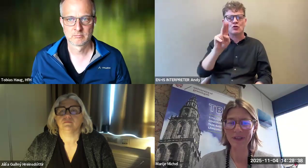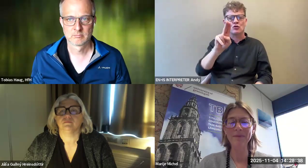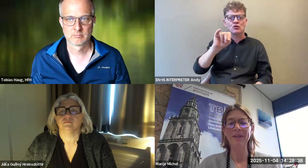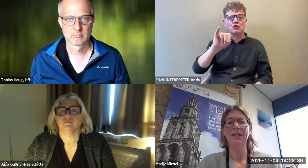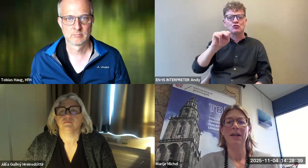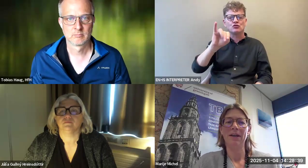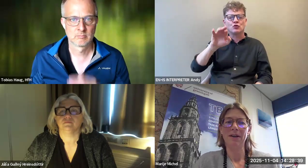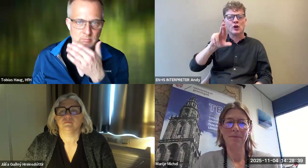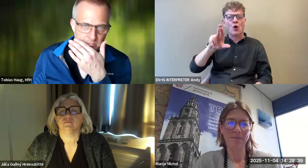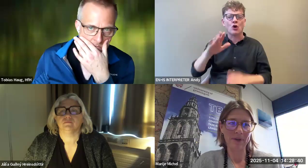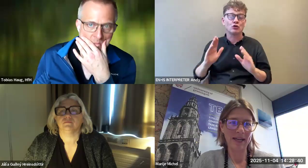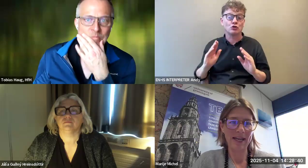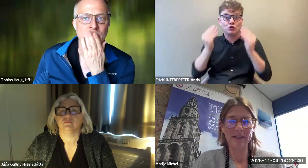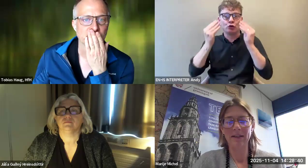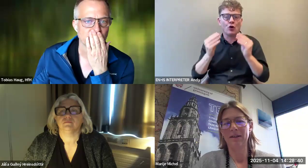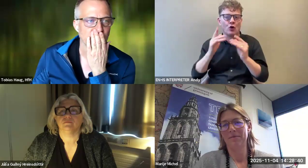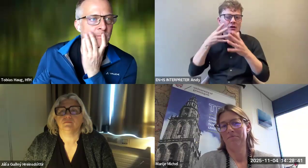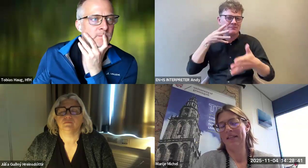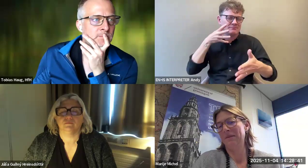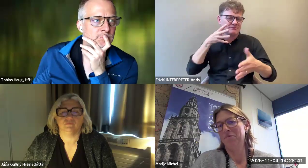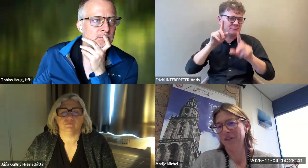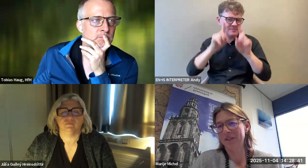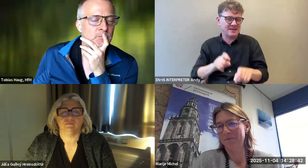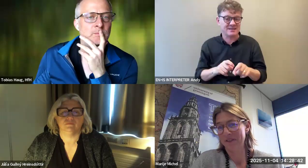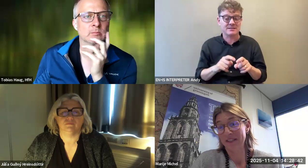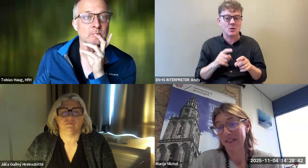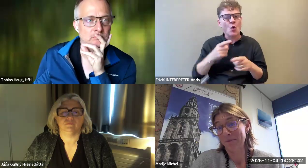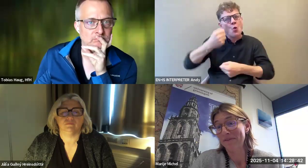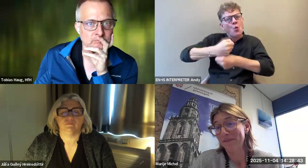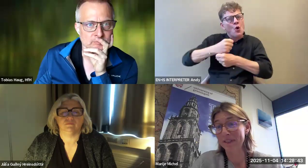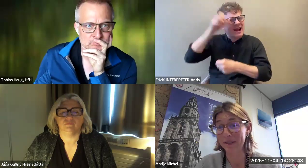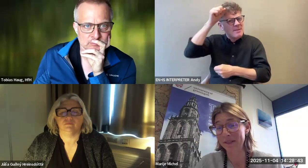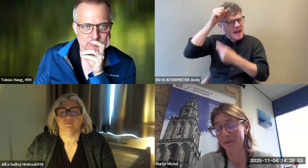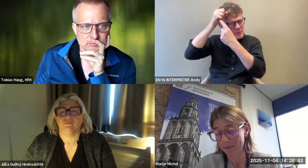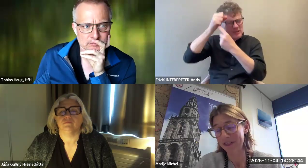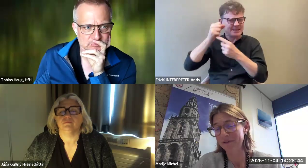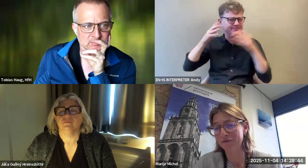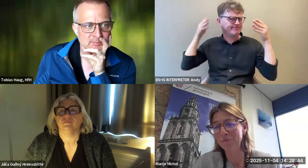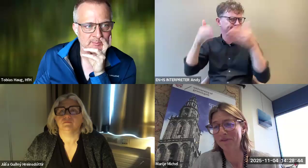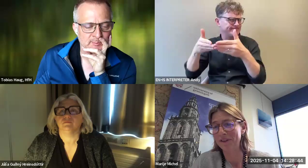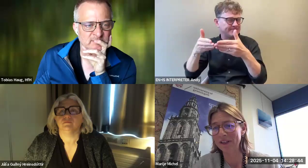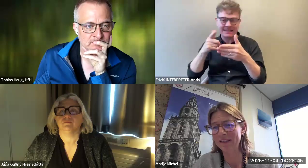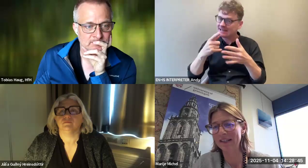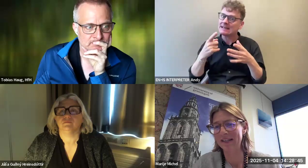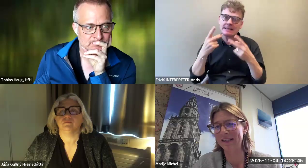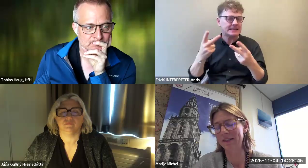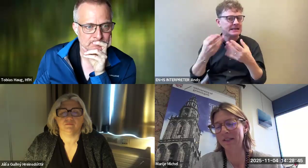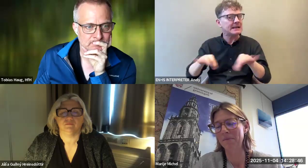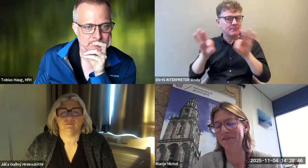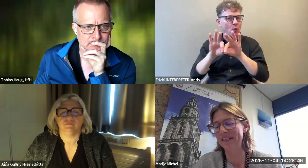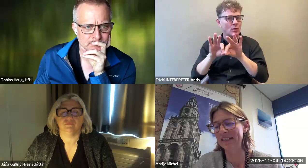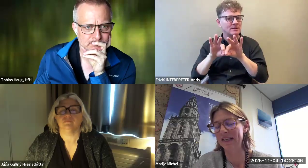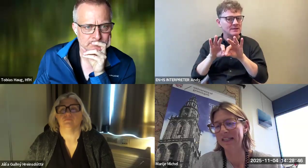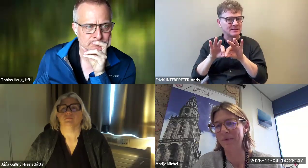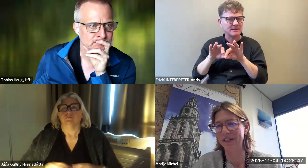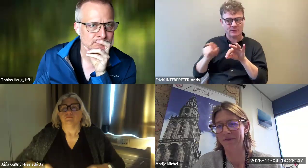working memory, and that's important because that's a specific group of learners, and I think